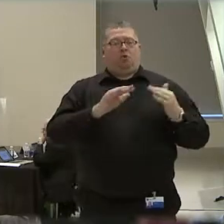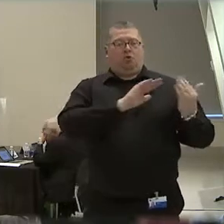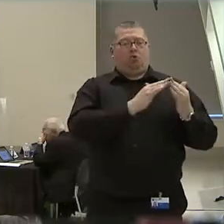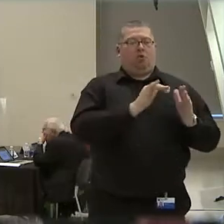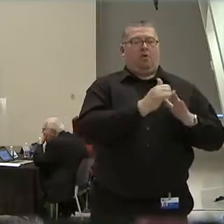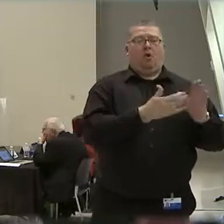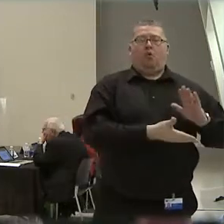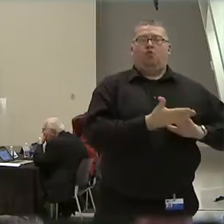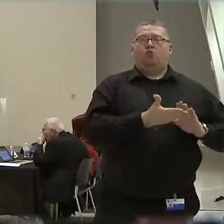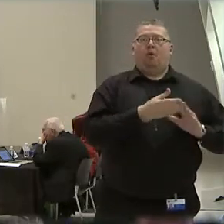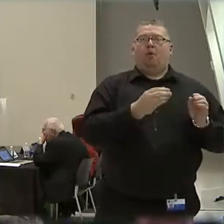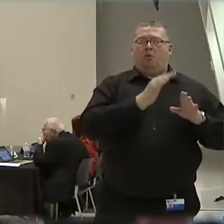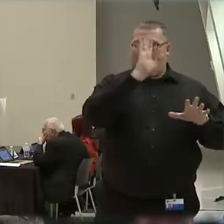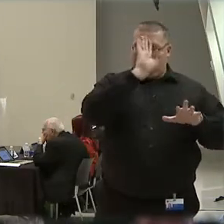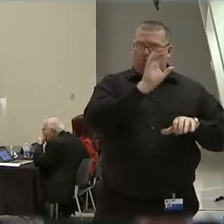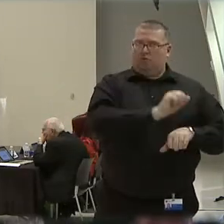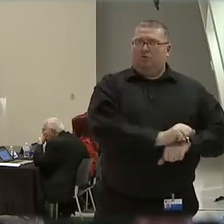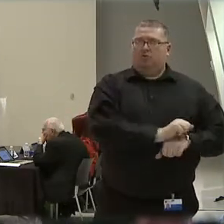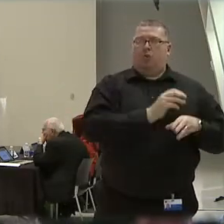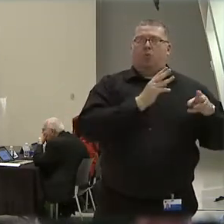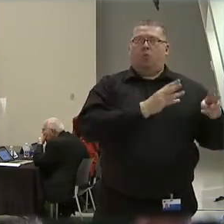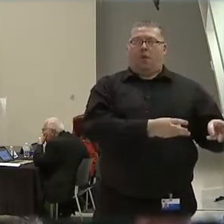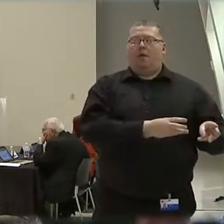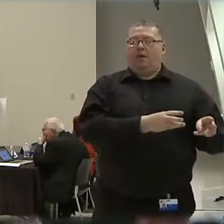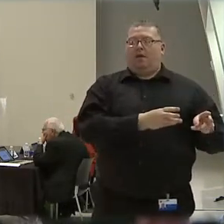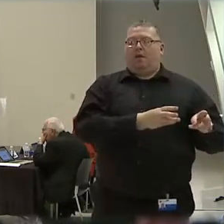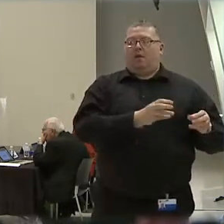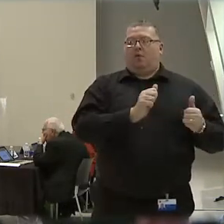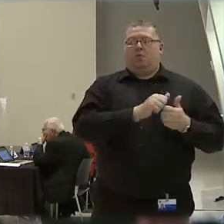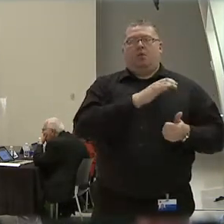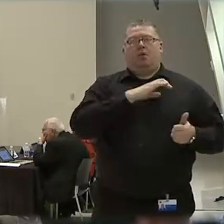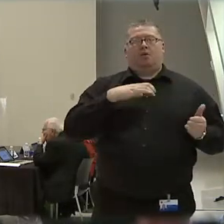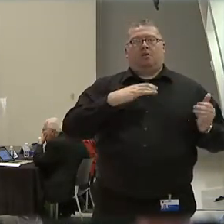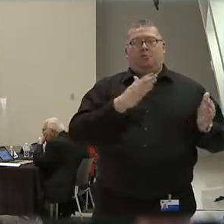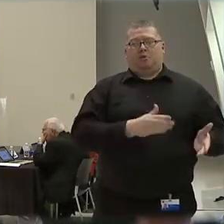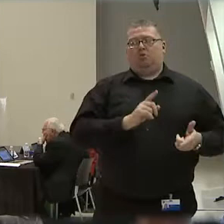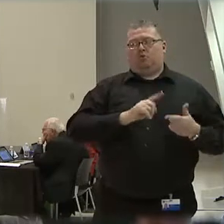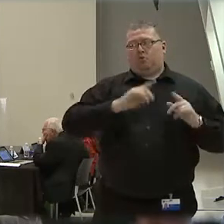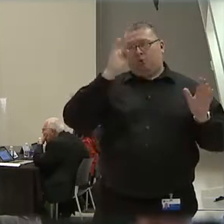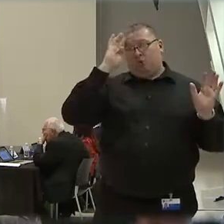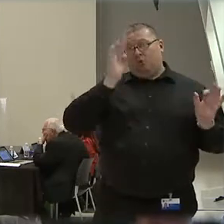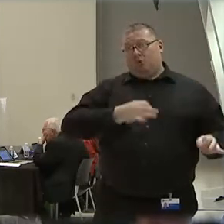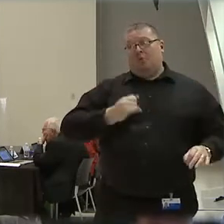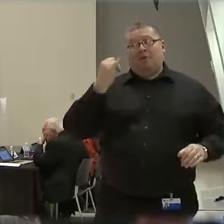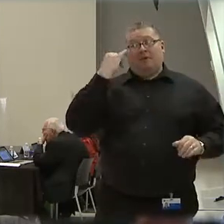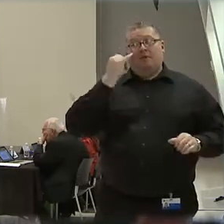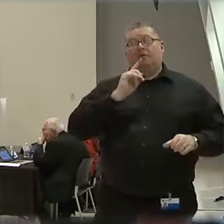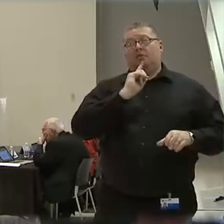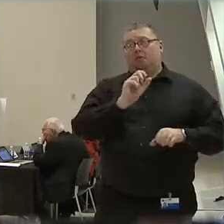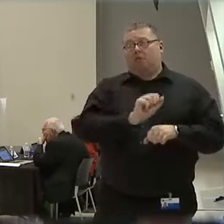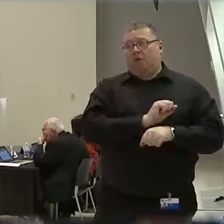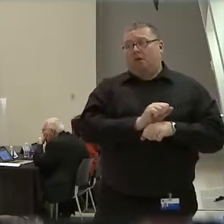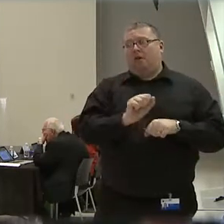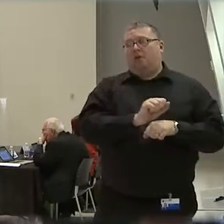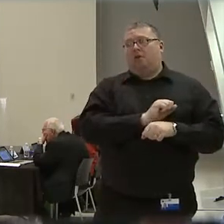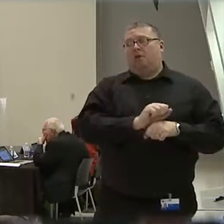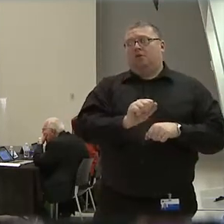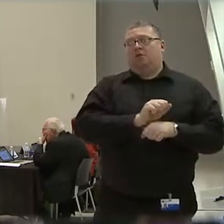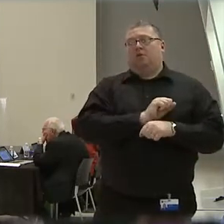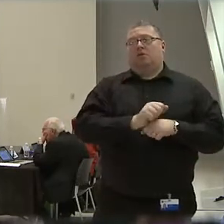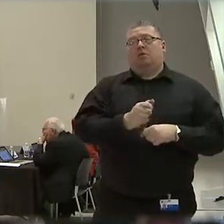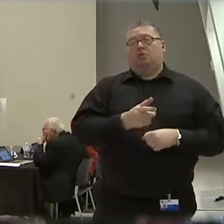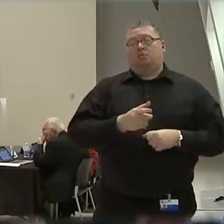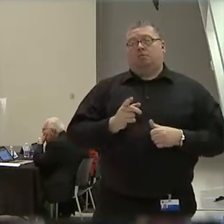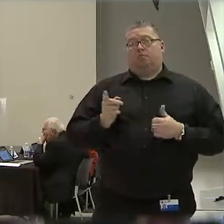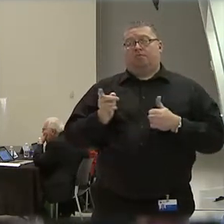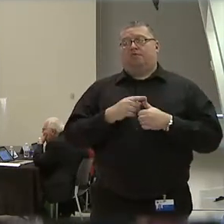are run in the more traditional way with a police commissioner, to determine if, in fact, one,